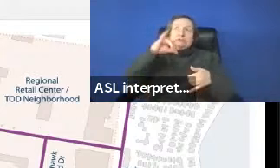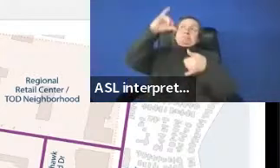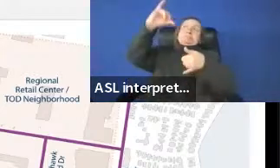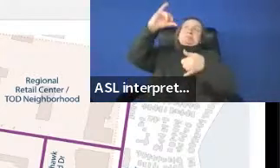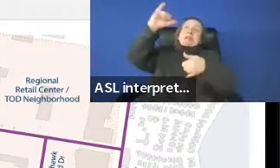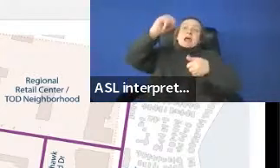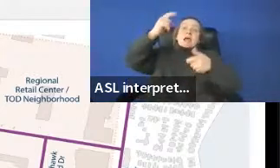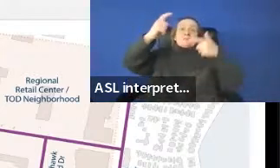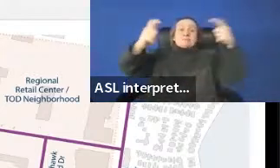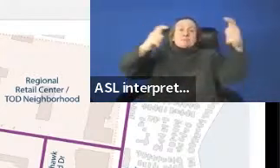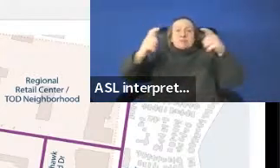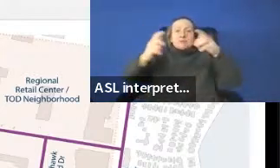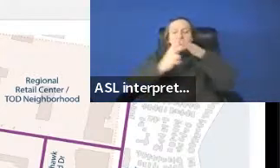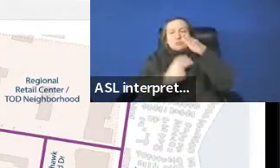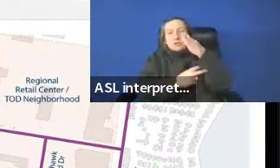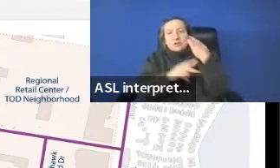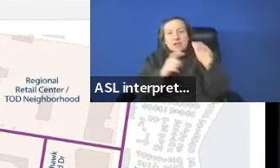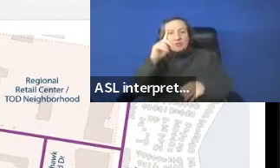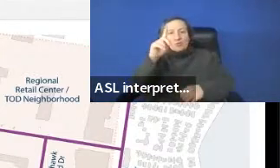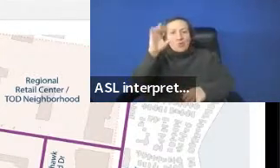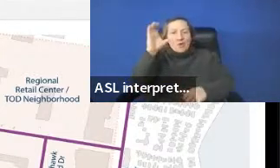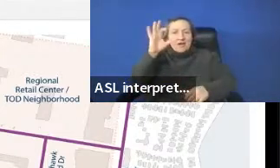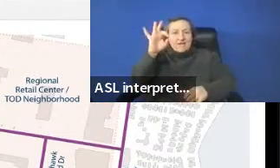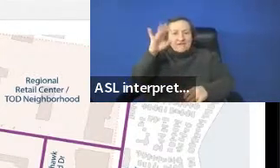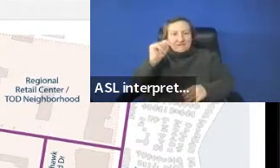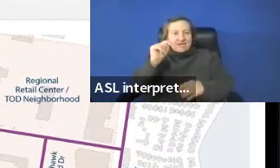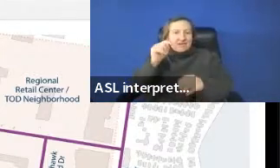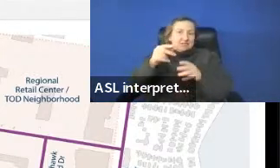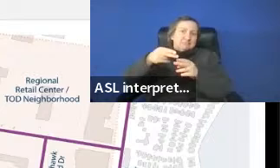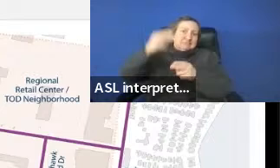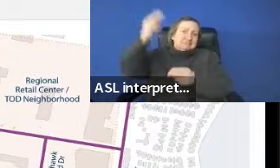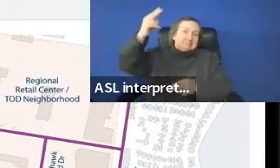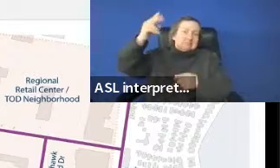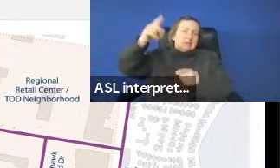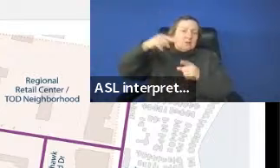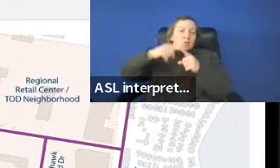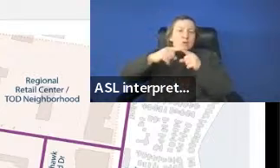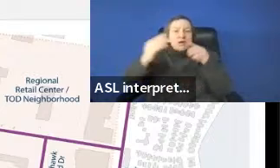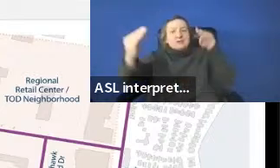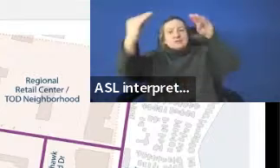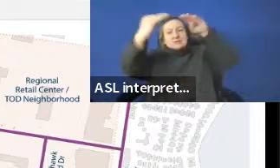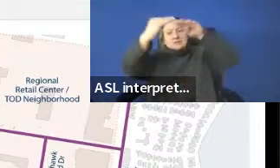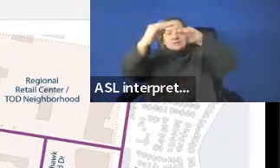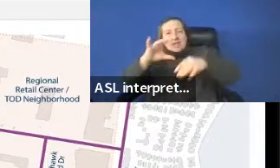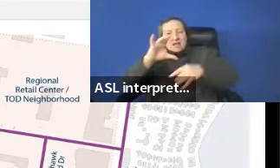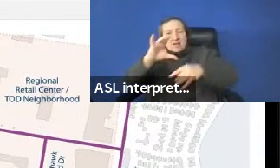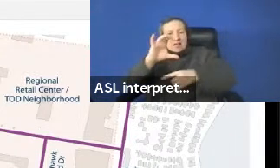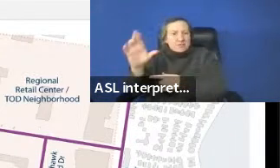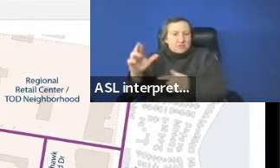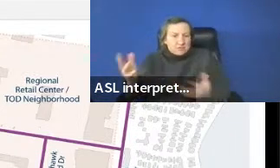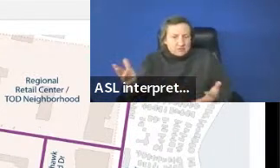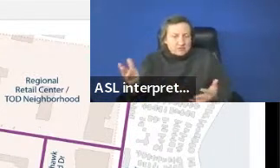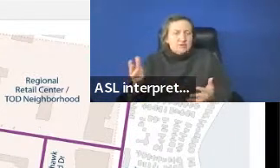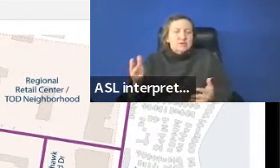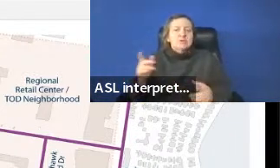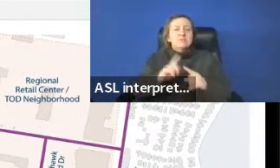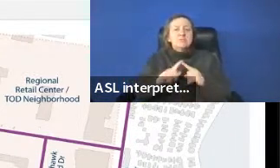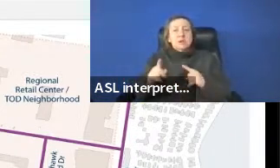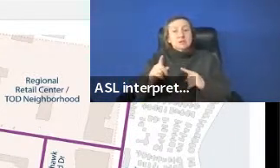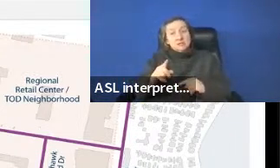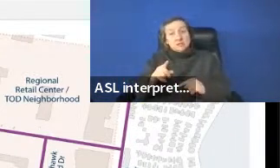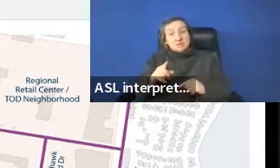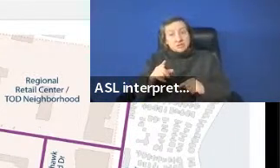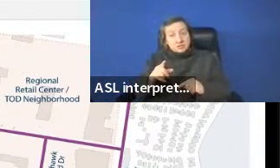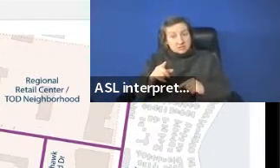be, 100 feet in the air by the time it reaches the crest of the Columbia River. But does it